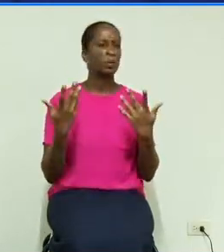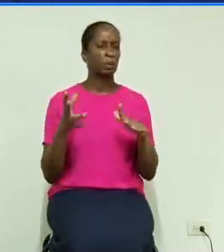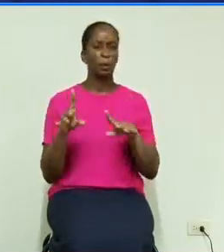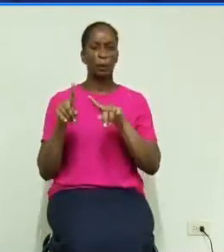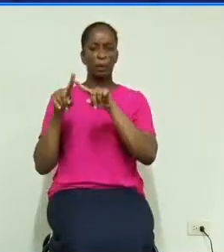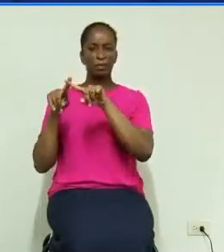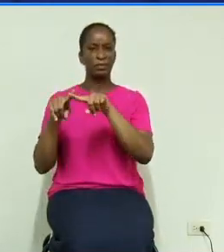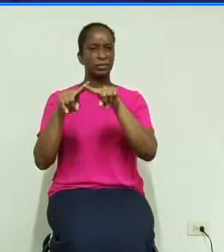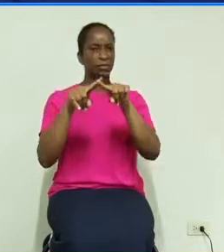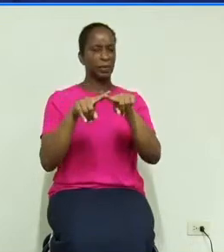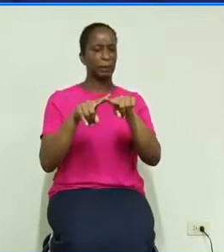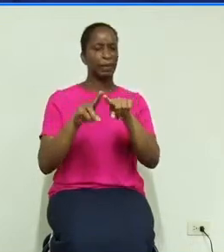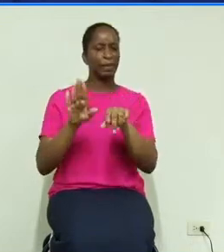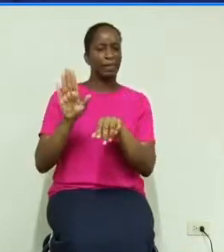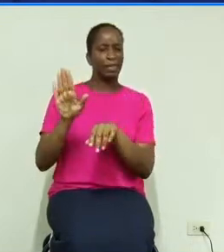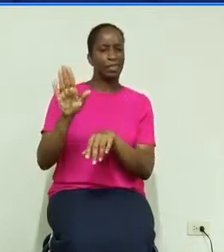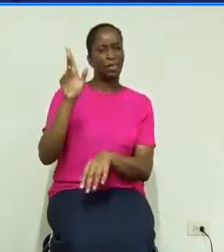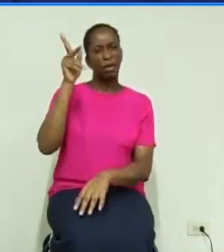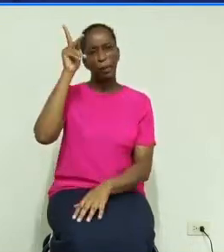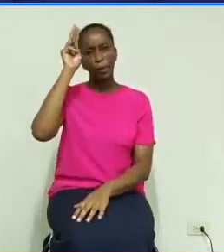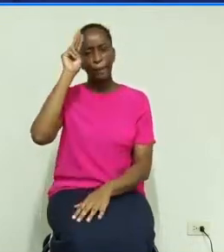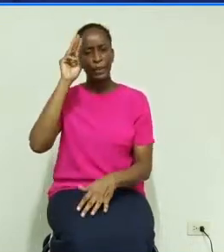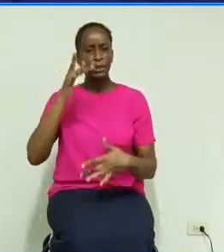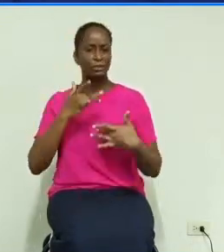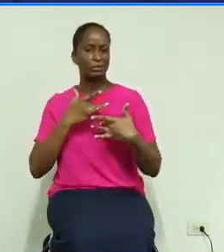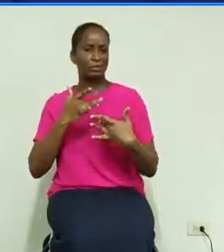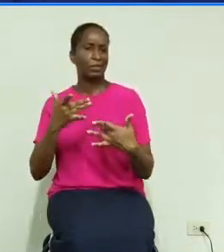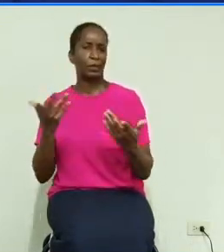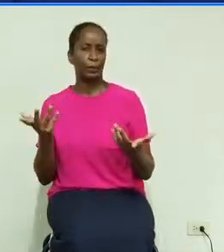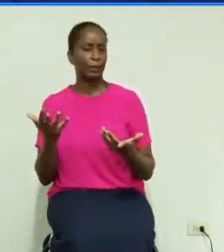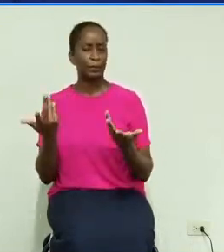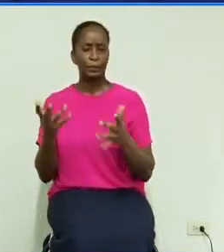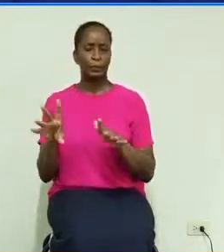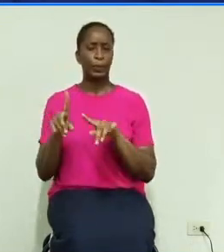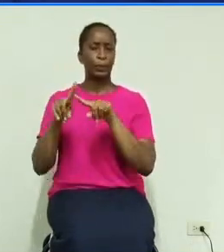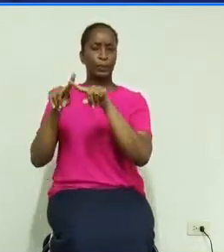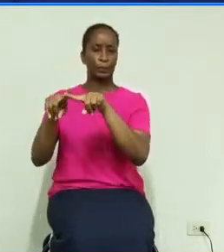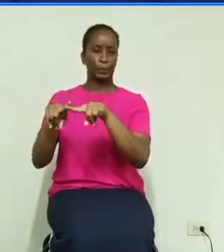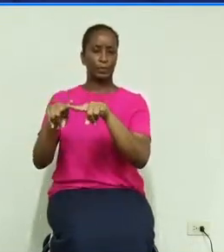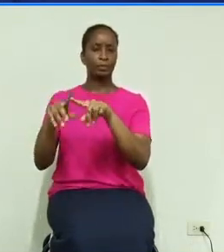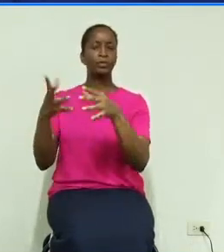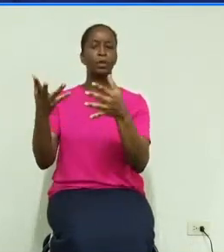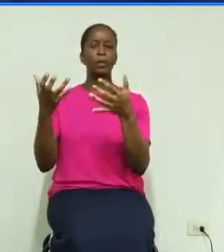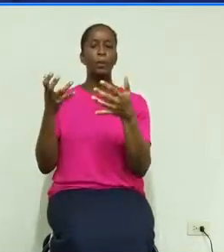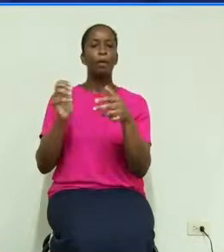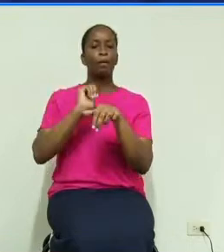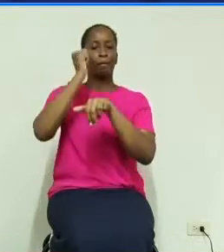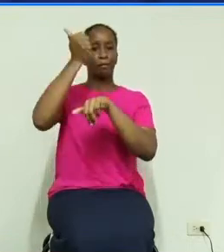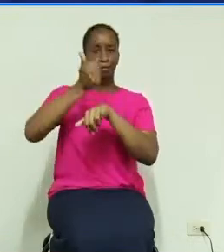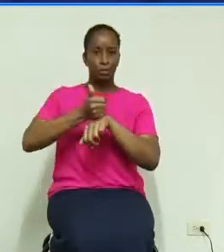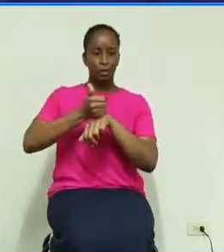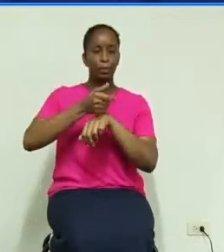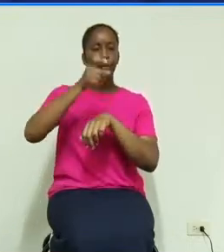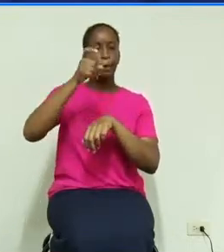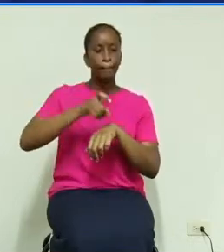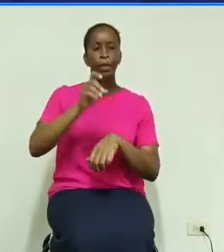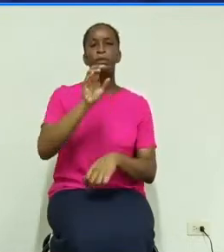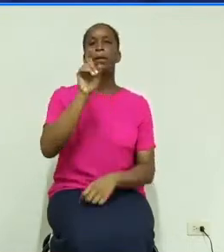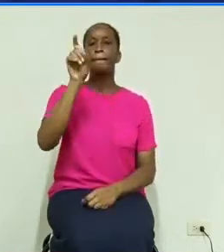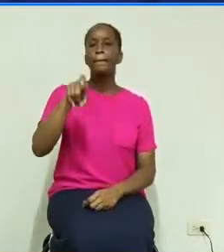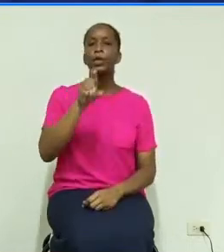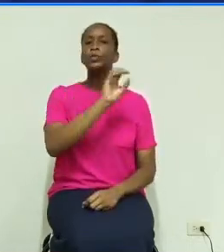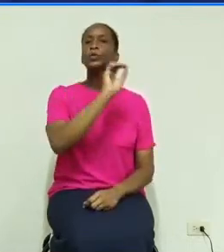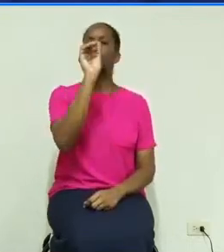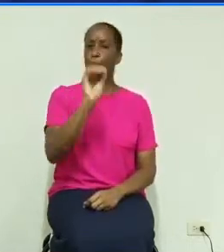on structures that are not very stable in creating spaces that are encouraging